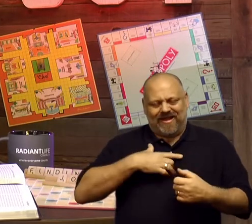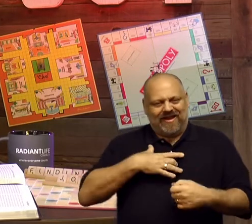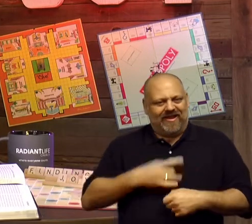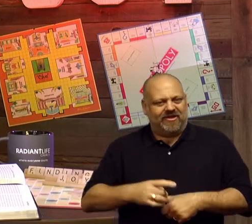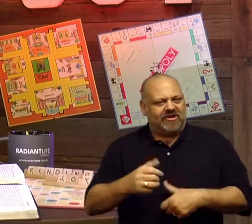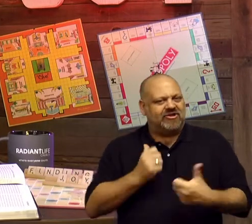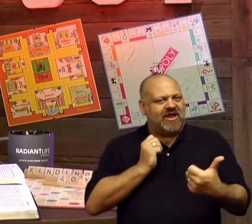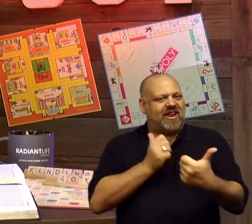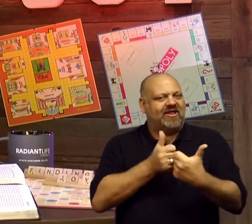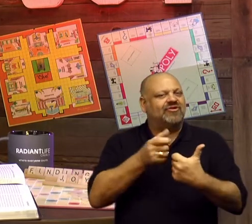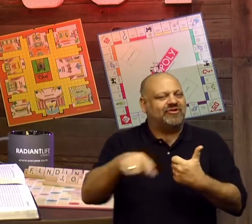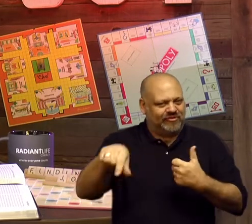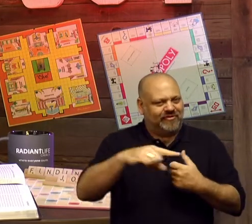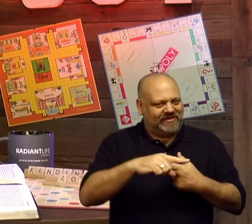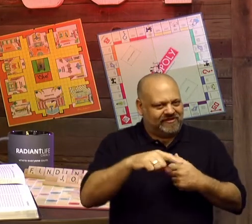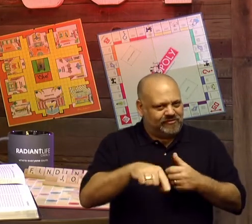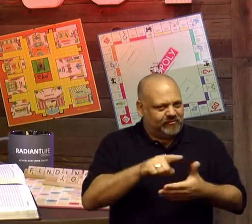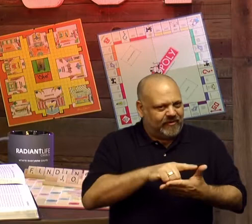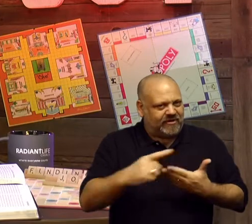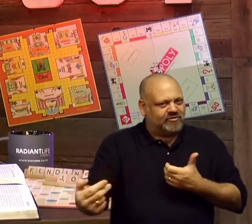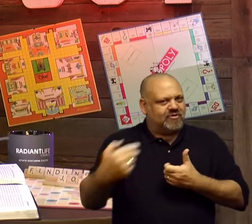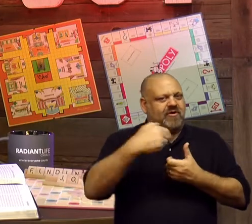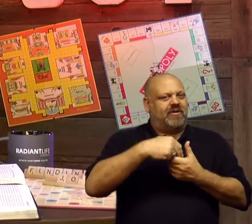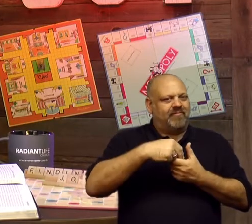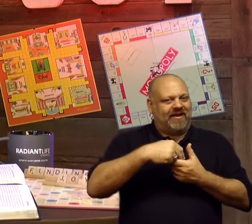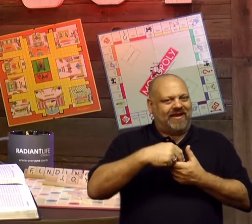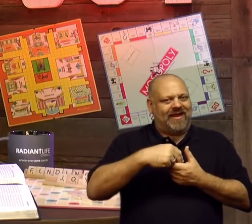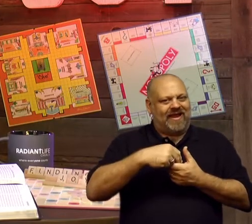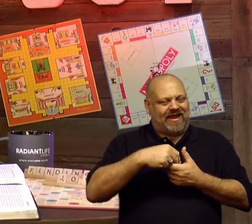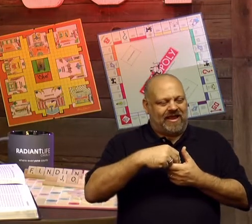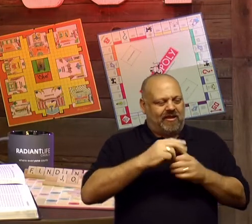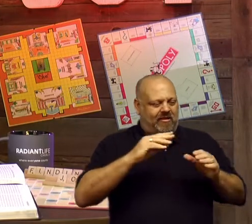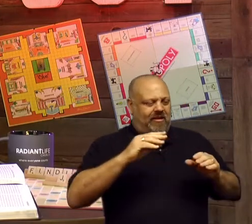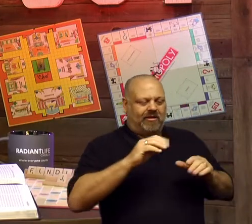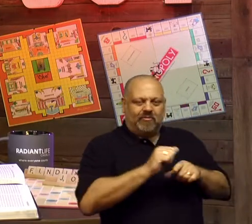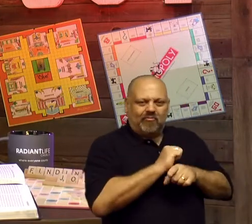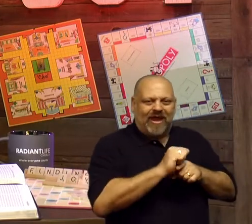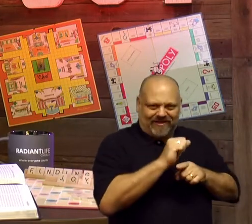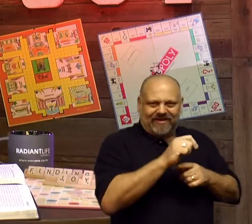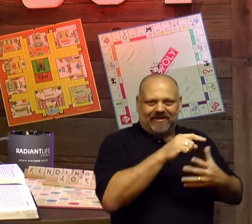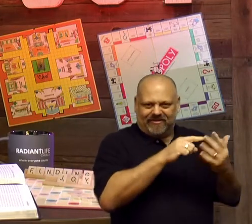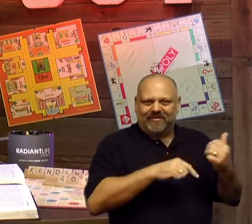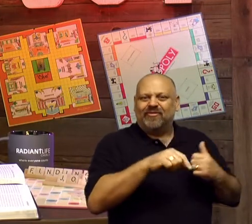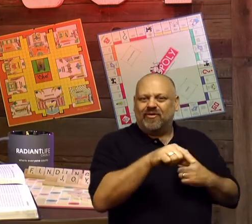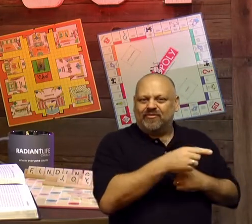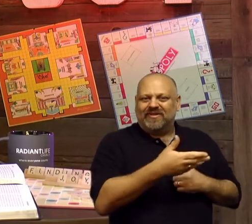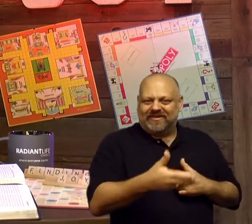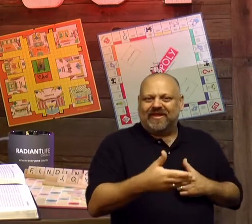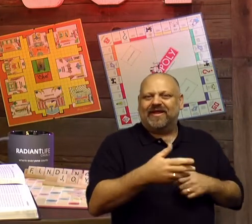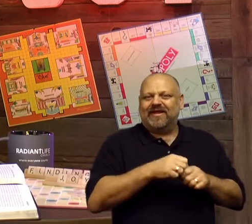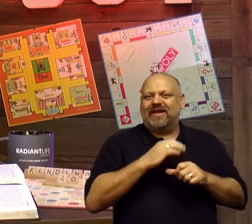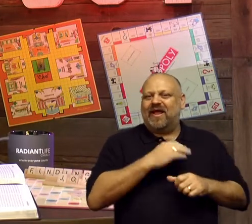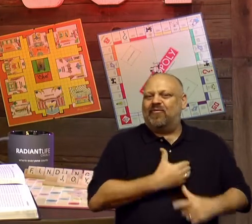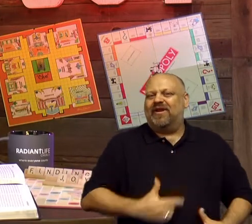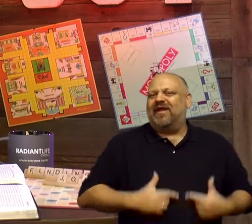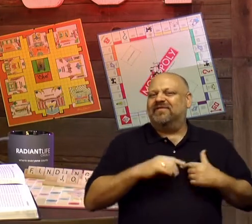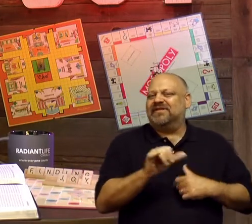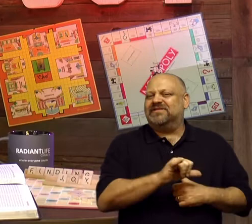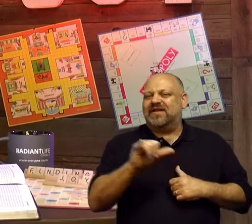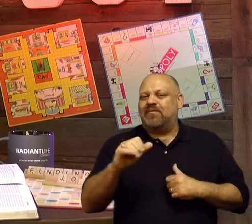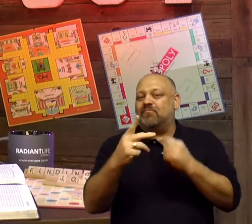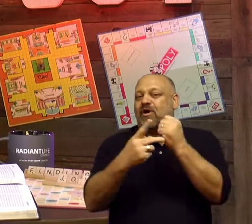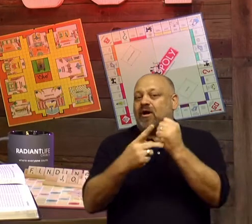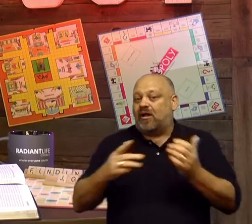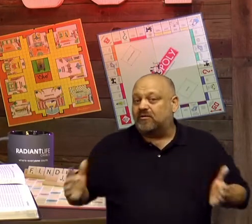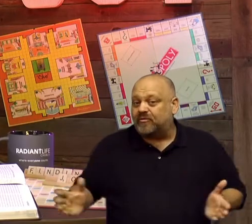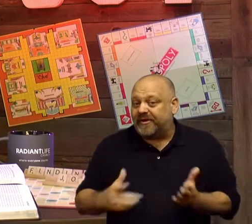pure. I'd like to challenge you this week to join me in putting these things into practice in our lives, just as